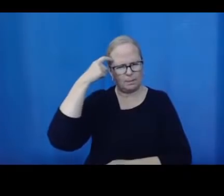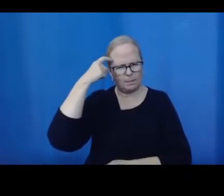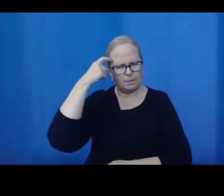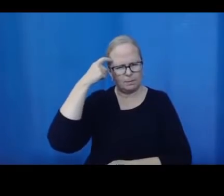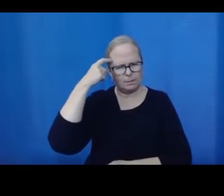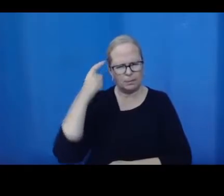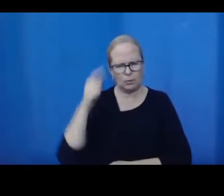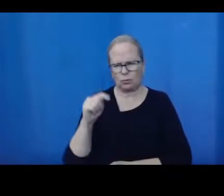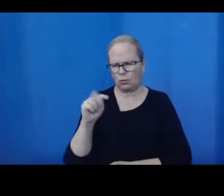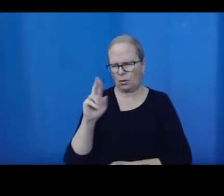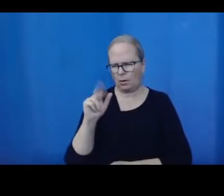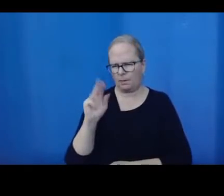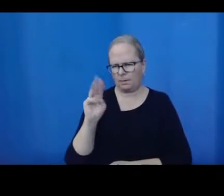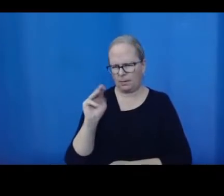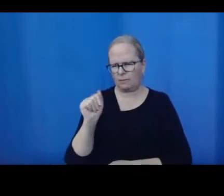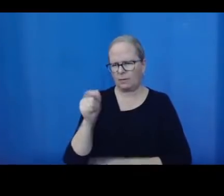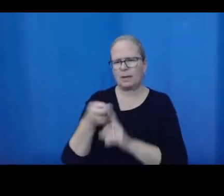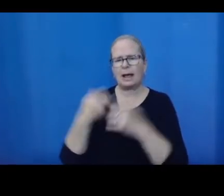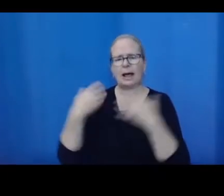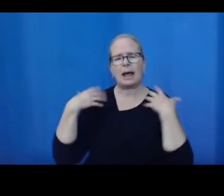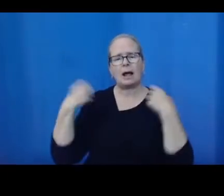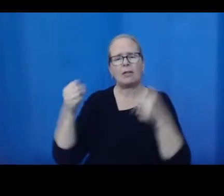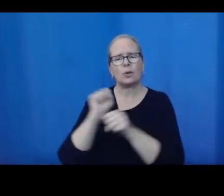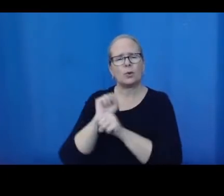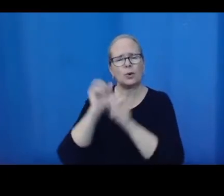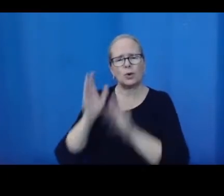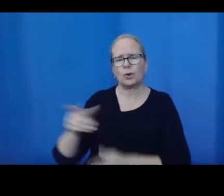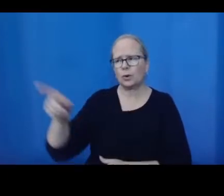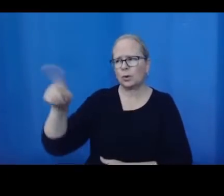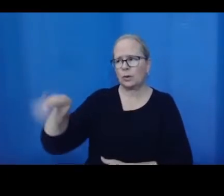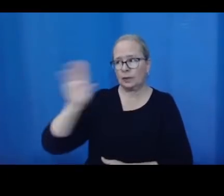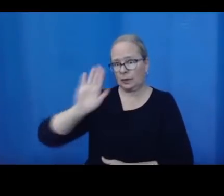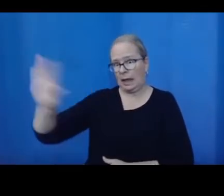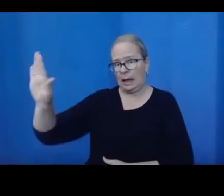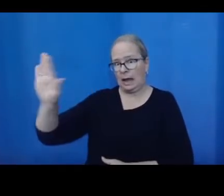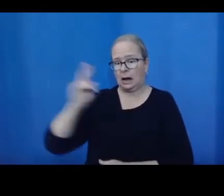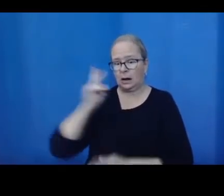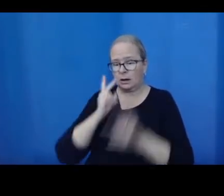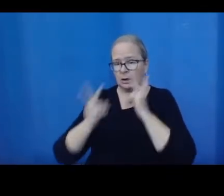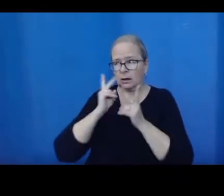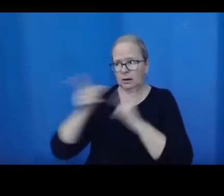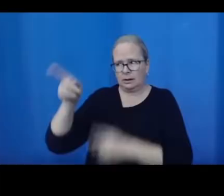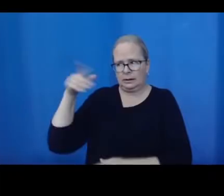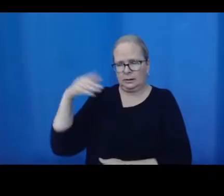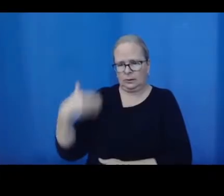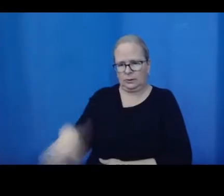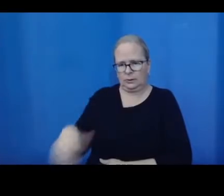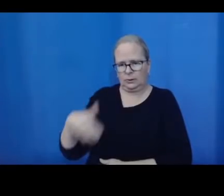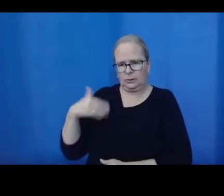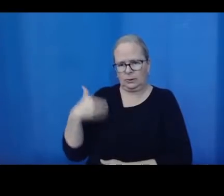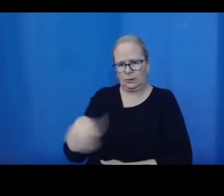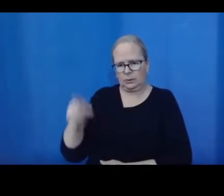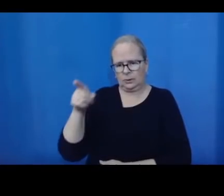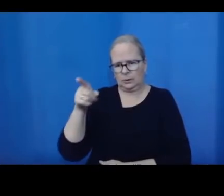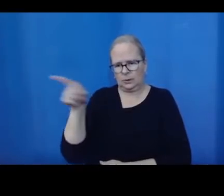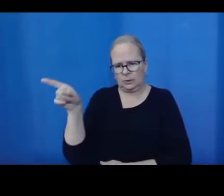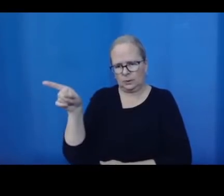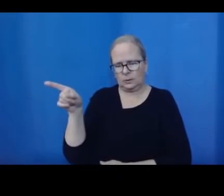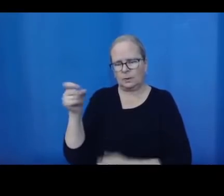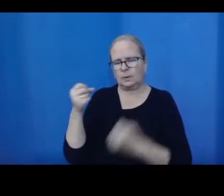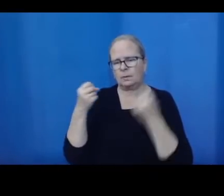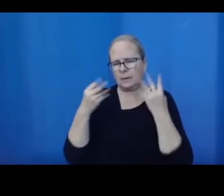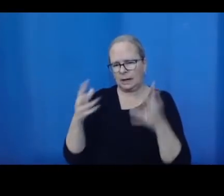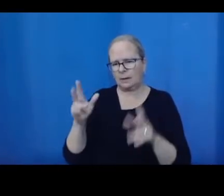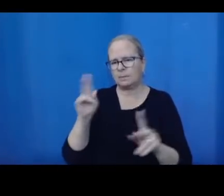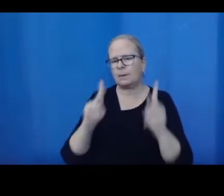a lot of folks in healthcare, and obviously, since Protect Our Province's coalition is primarily